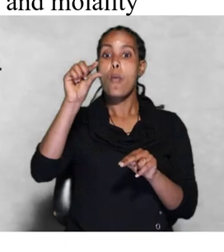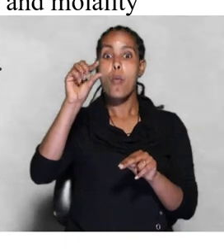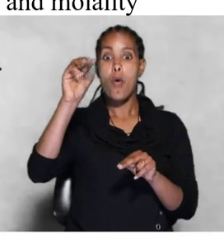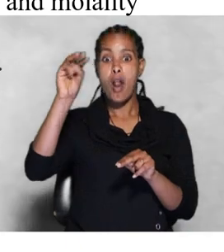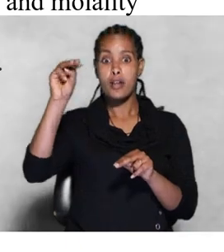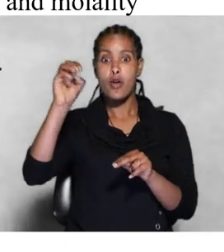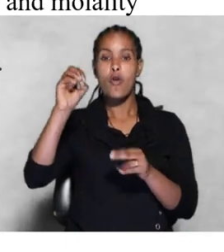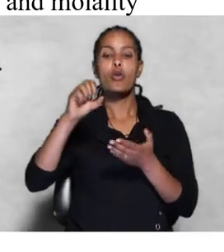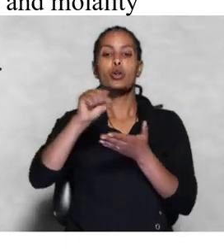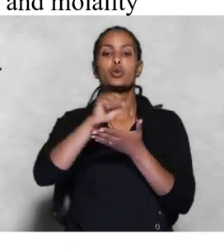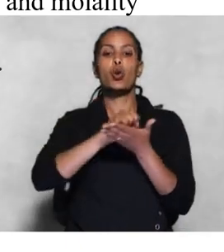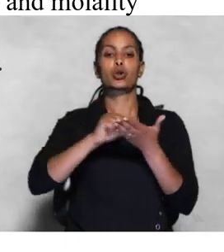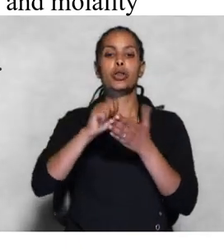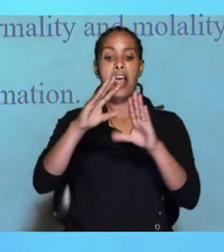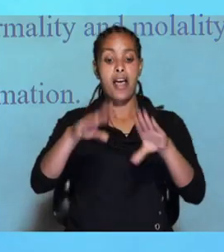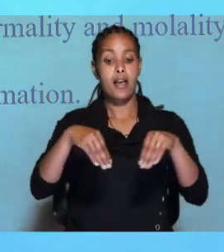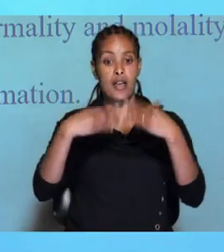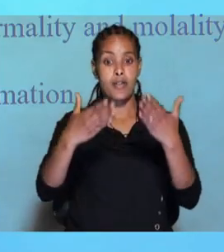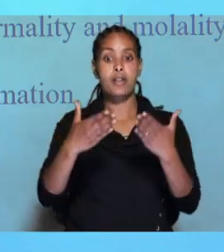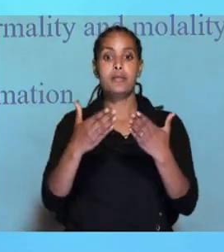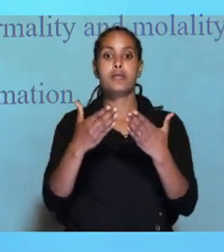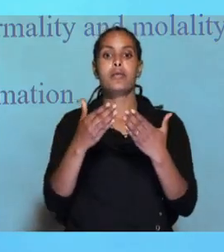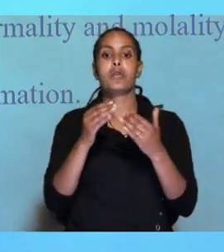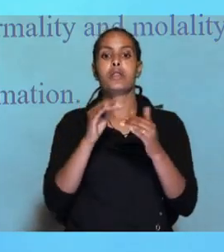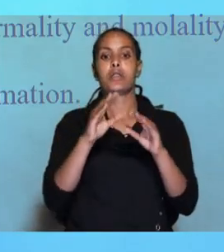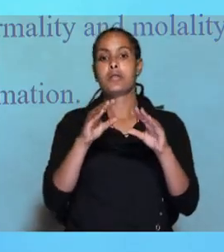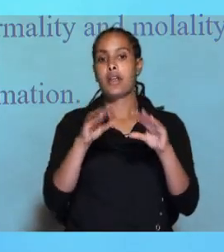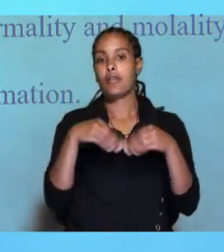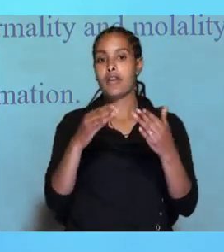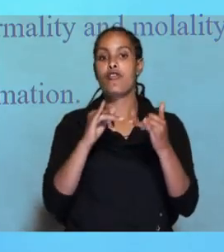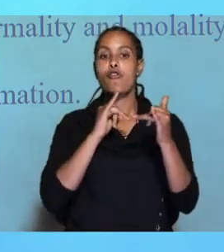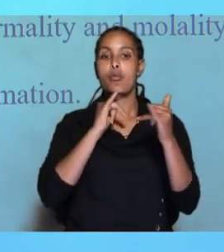a solution from a given set of information.